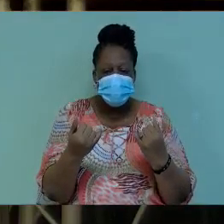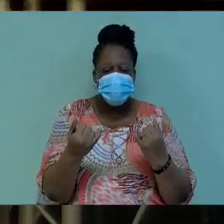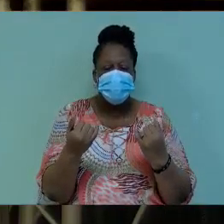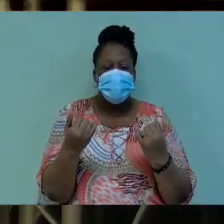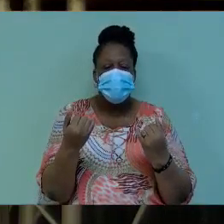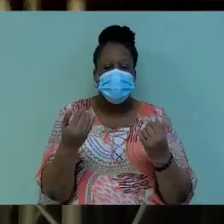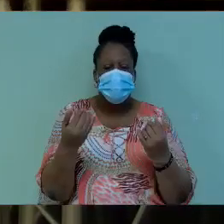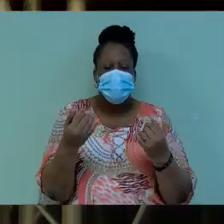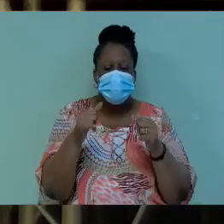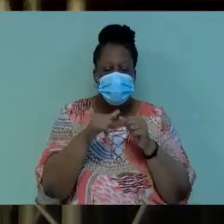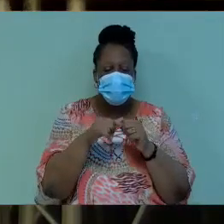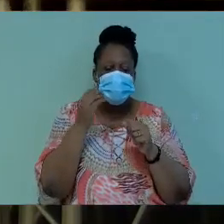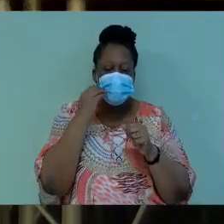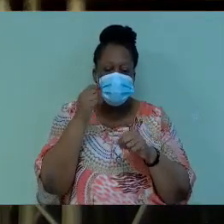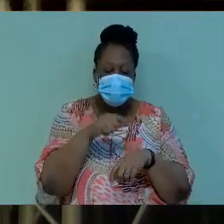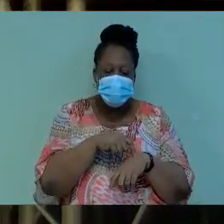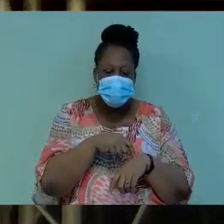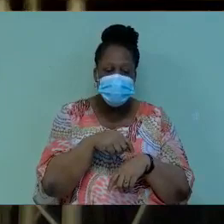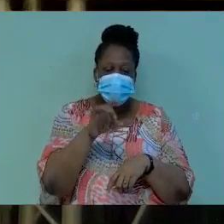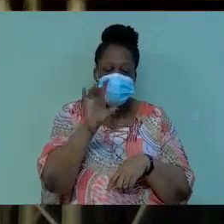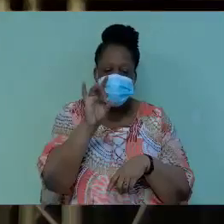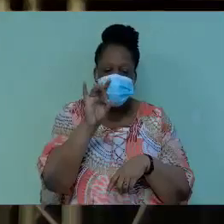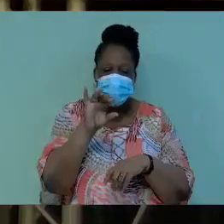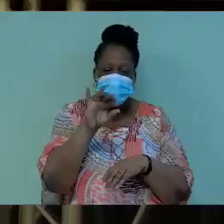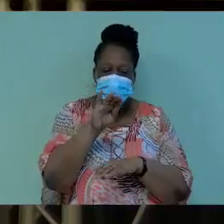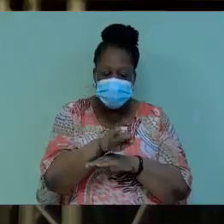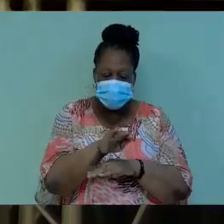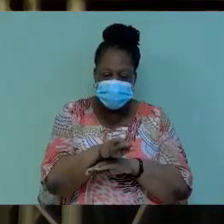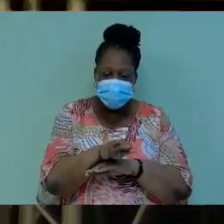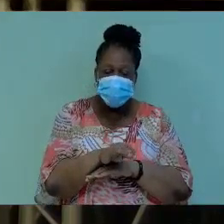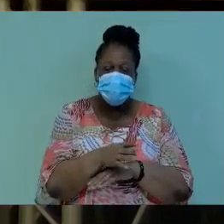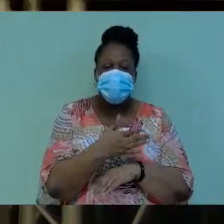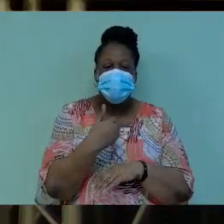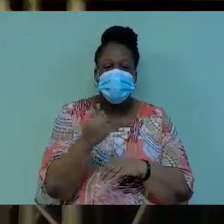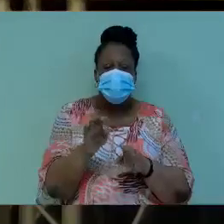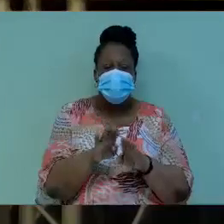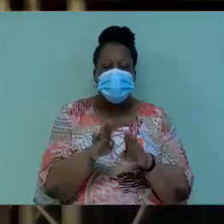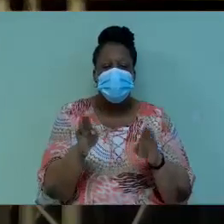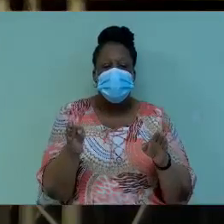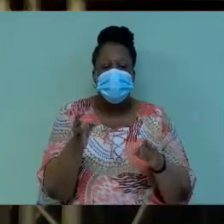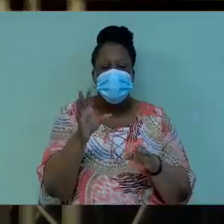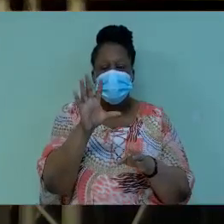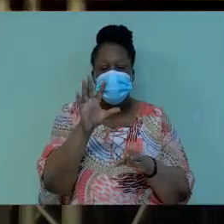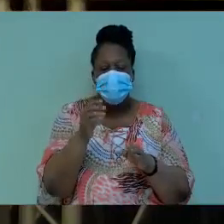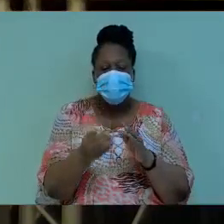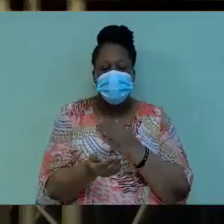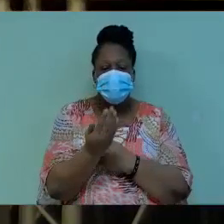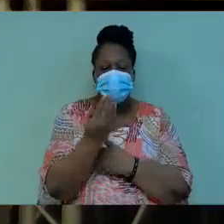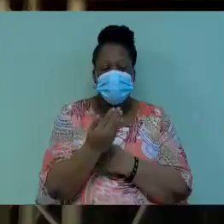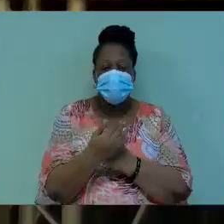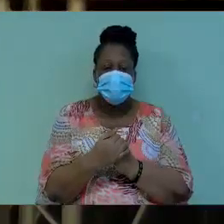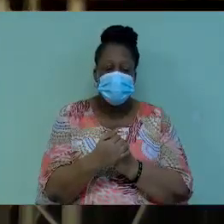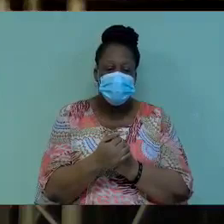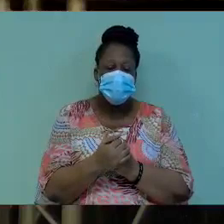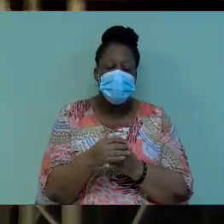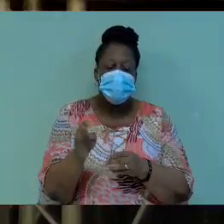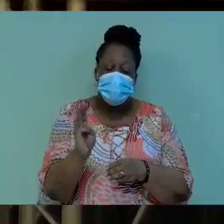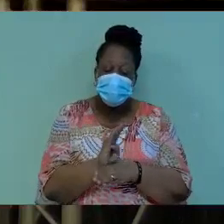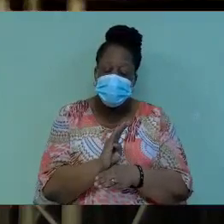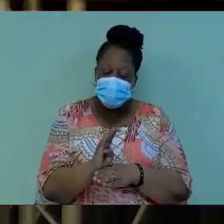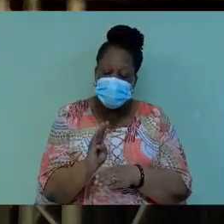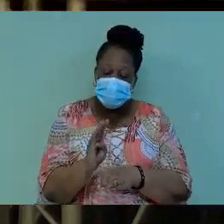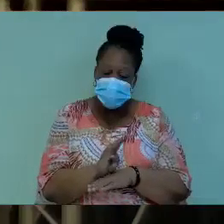a.m. the following day. Businesses and enterprises are therefore required to close their operations so